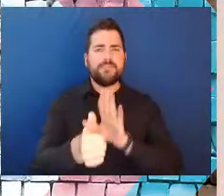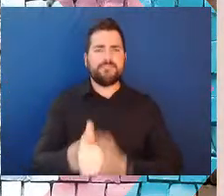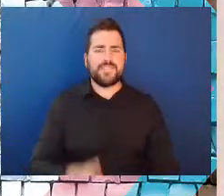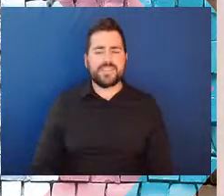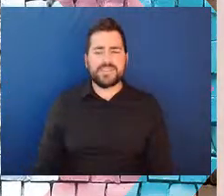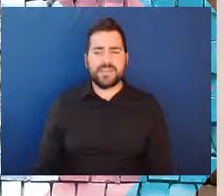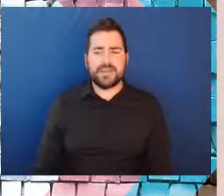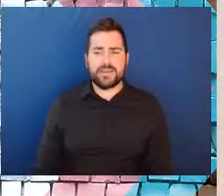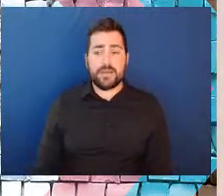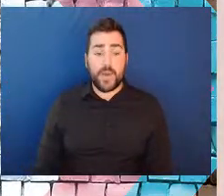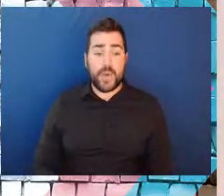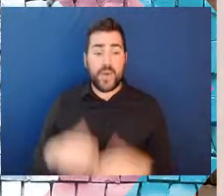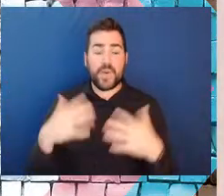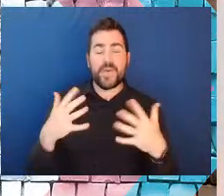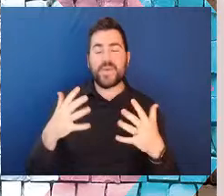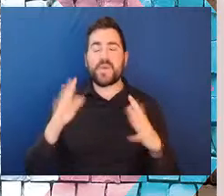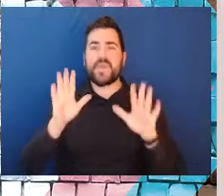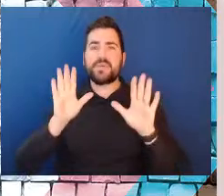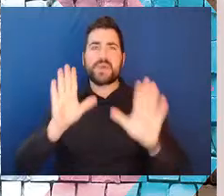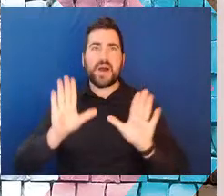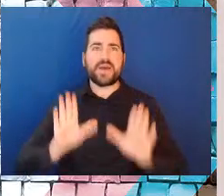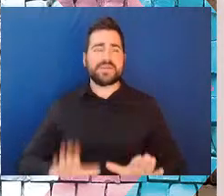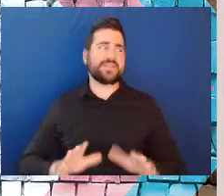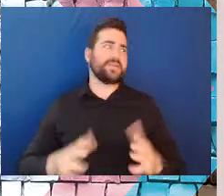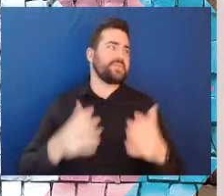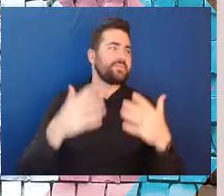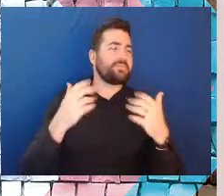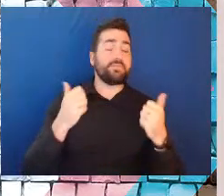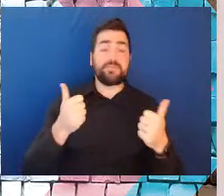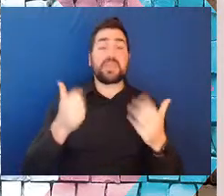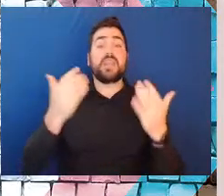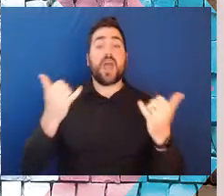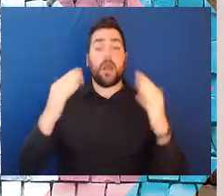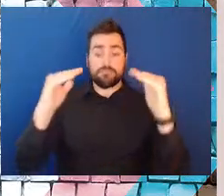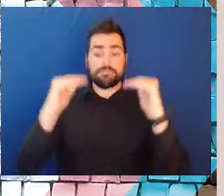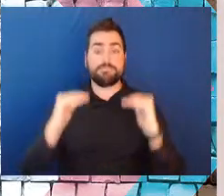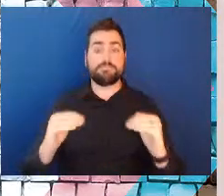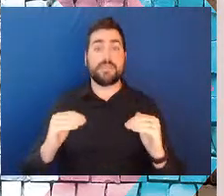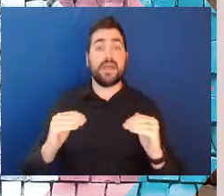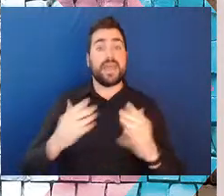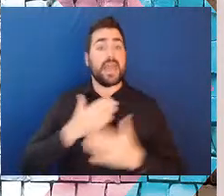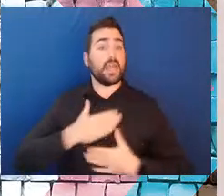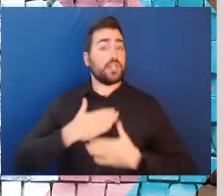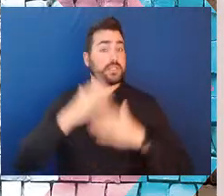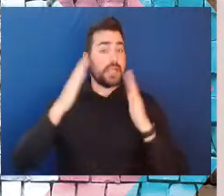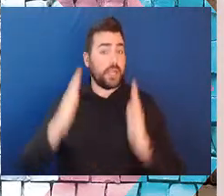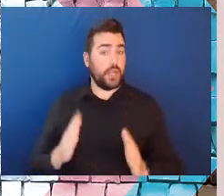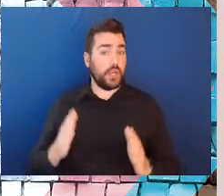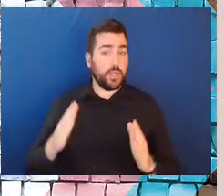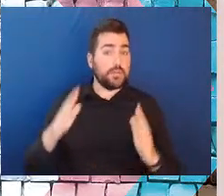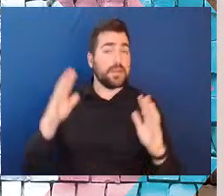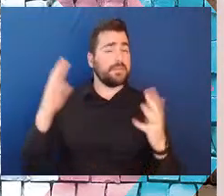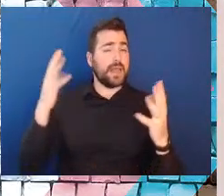That was awesome. All right, everybody, please make some noise for your next entertainer. Show them some love.